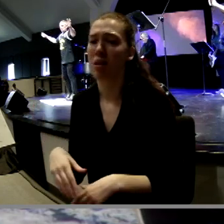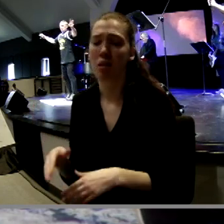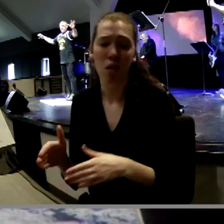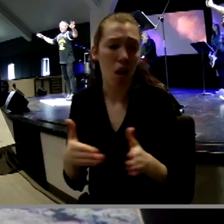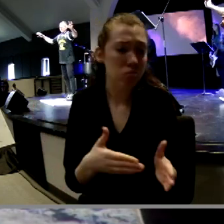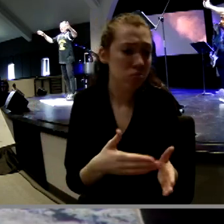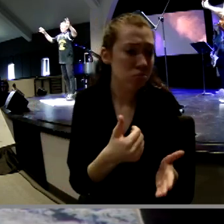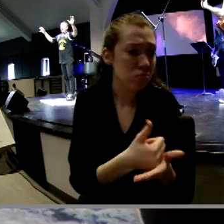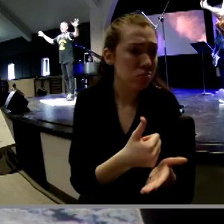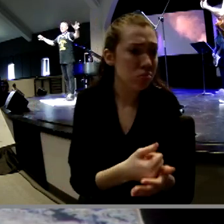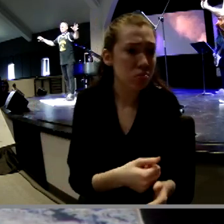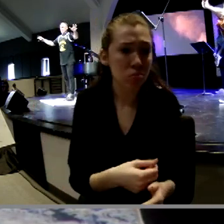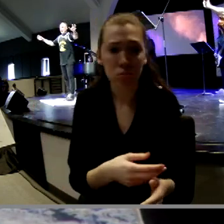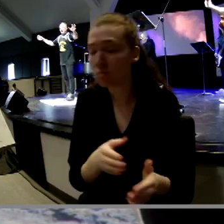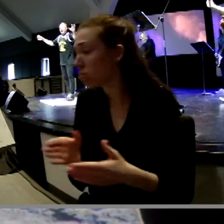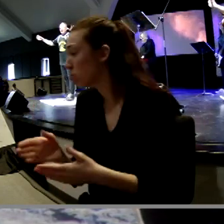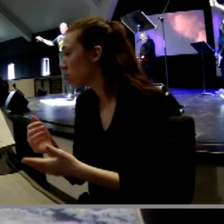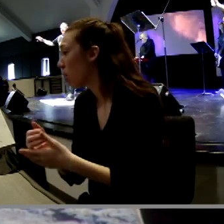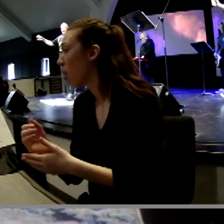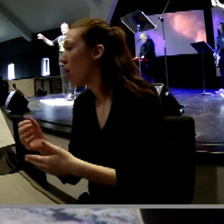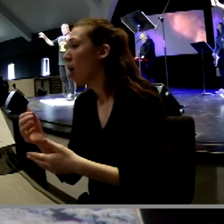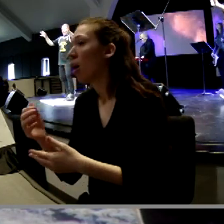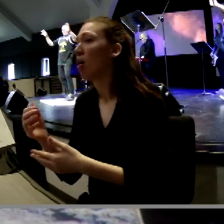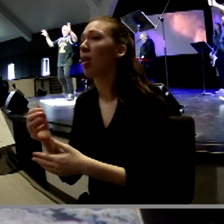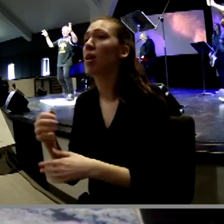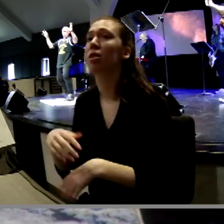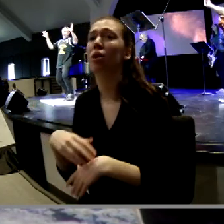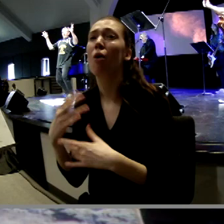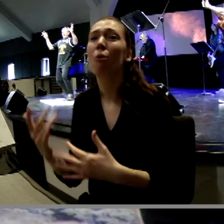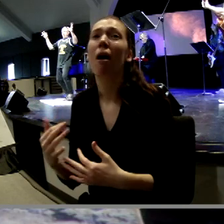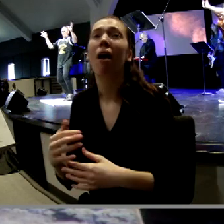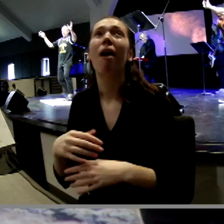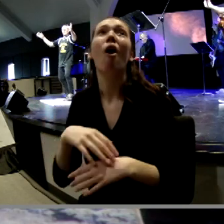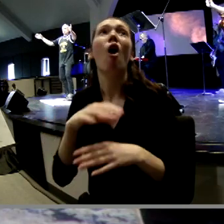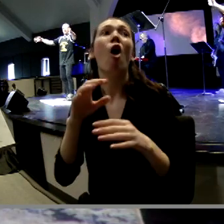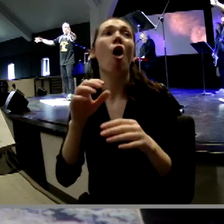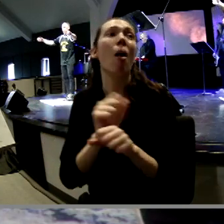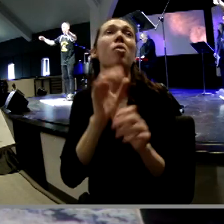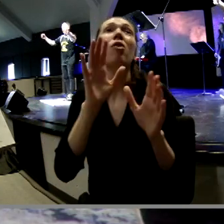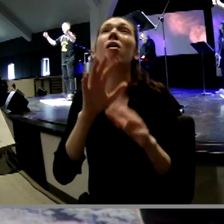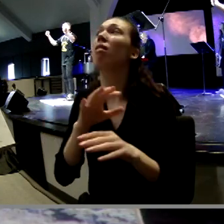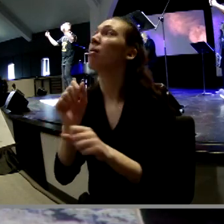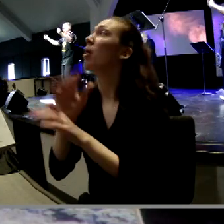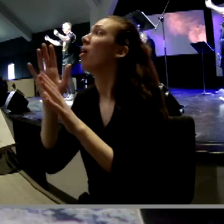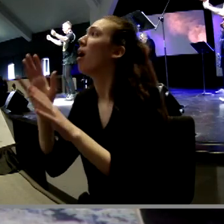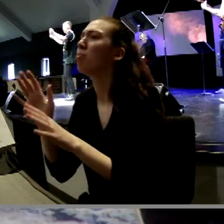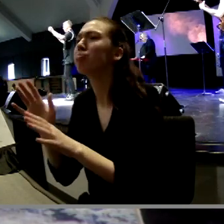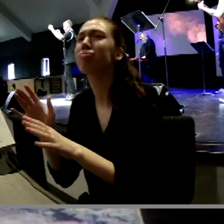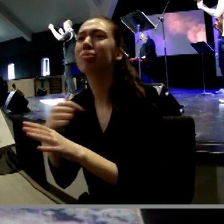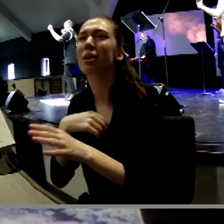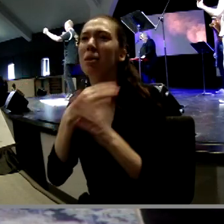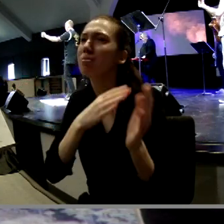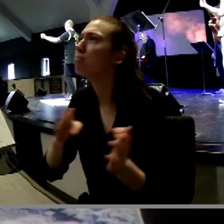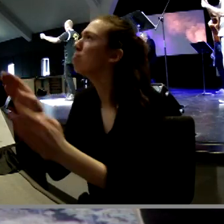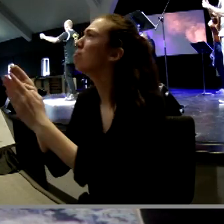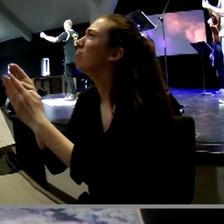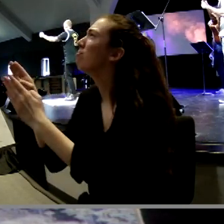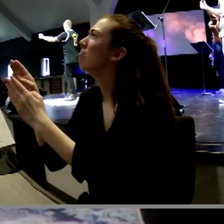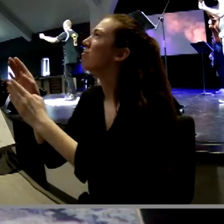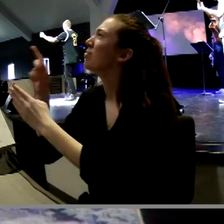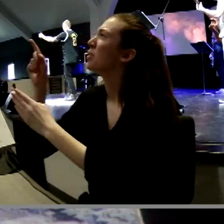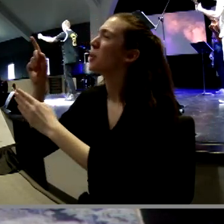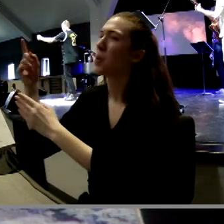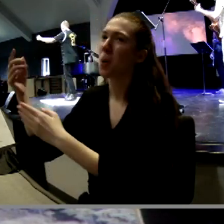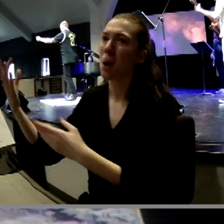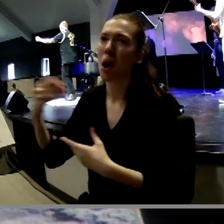for something to drop out of the sky, but God, they would grab a hold of their personal calling and their passions would intersect